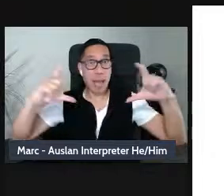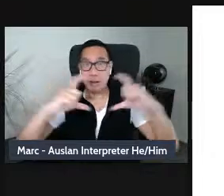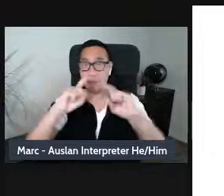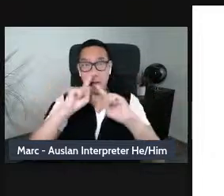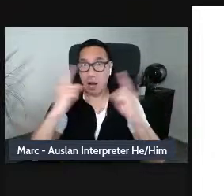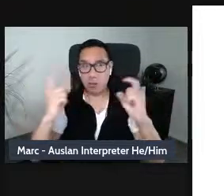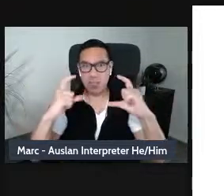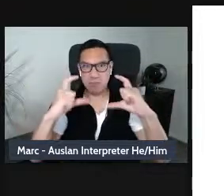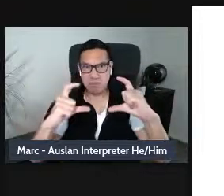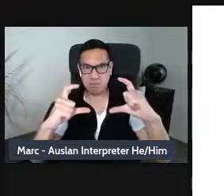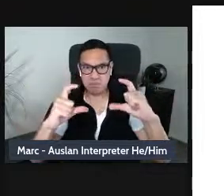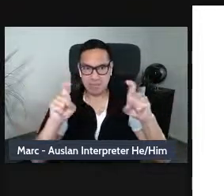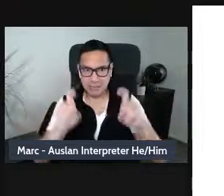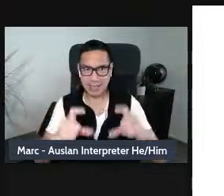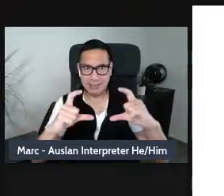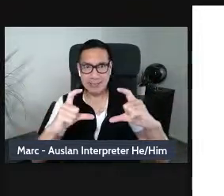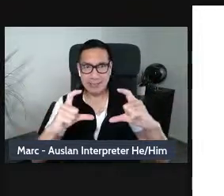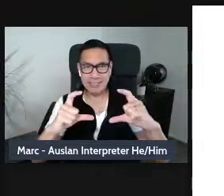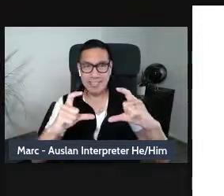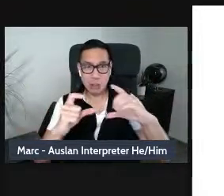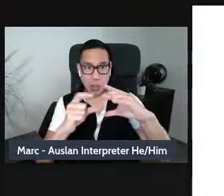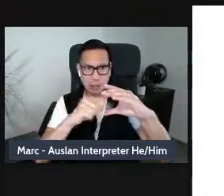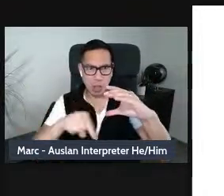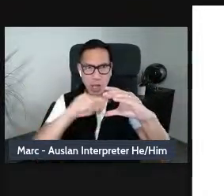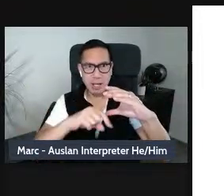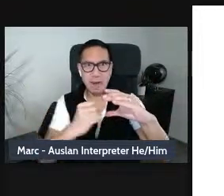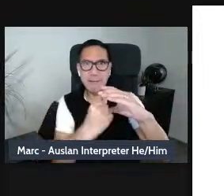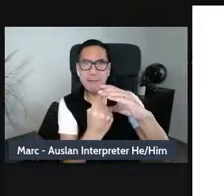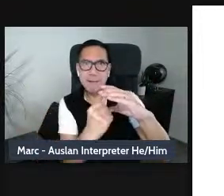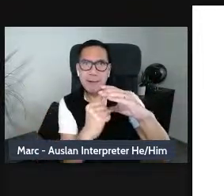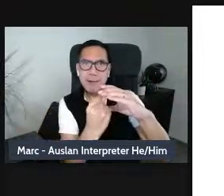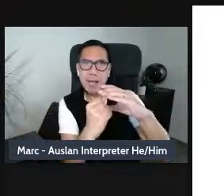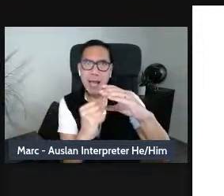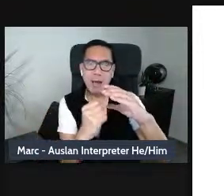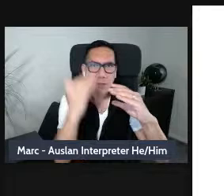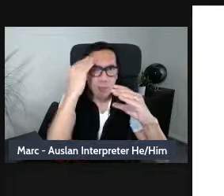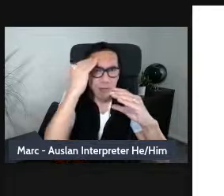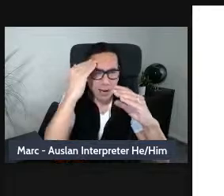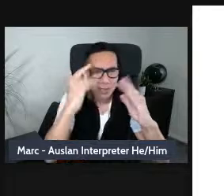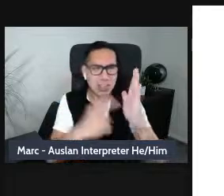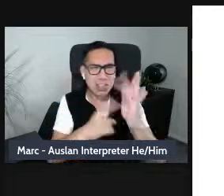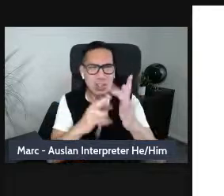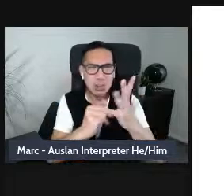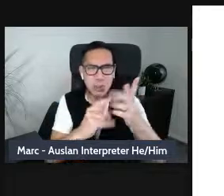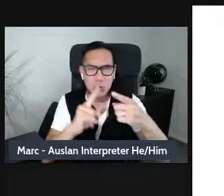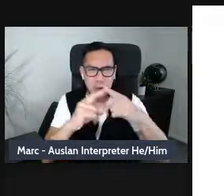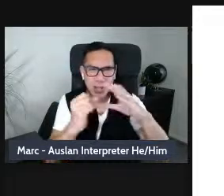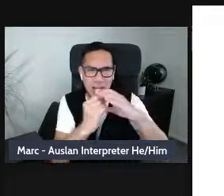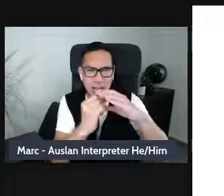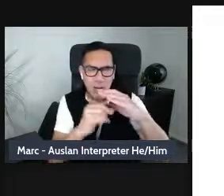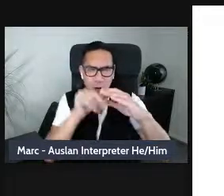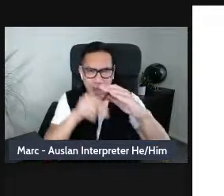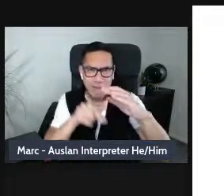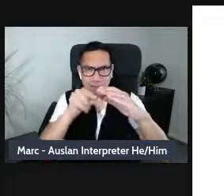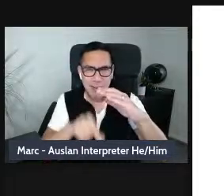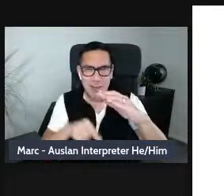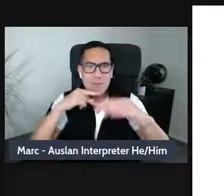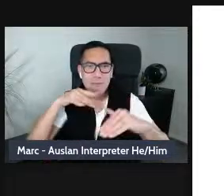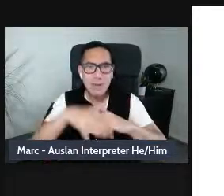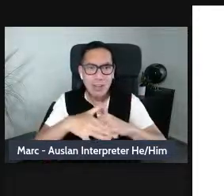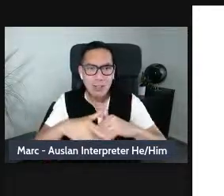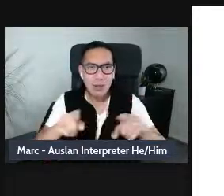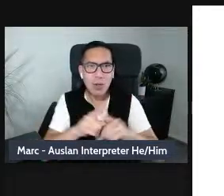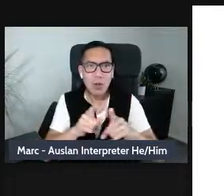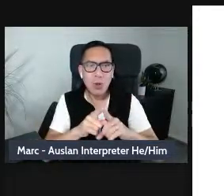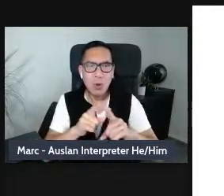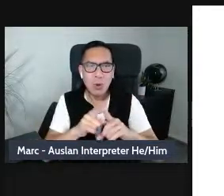sorry. And within the box, you've got brain tissue, you've got blood, and you've got cerebrospinal fluid. And so the cerebrospinal